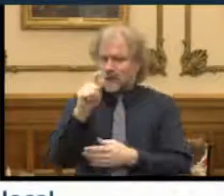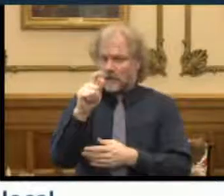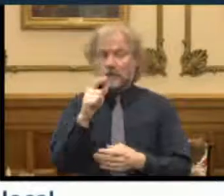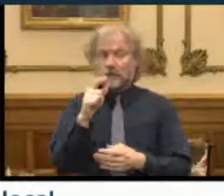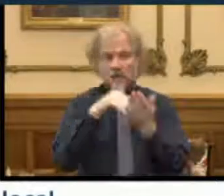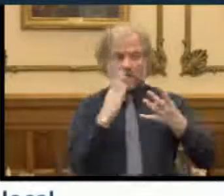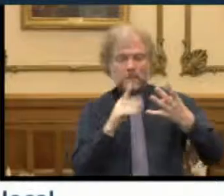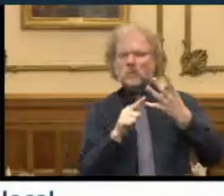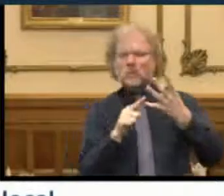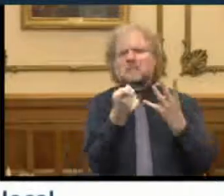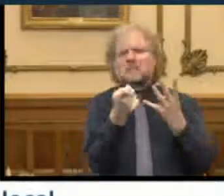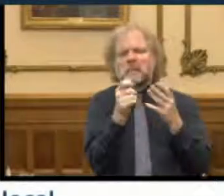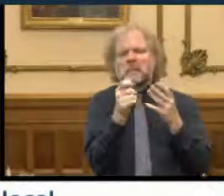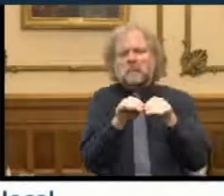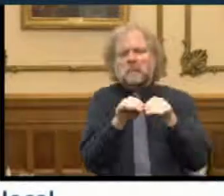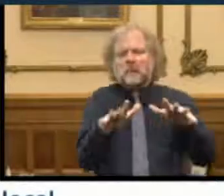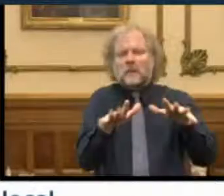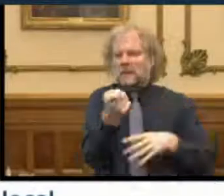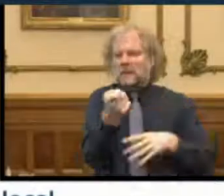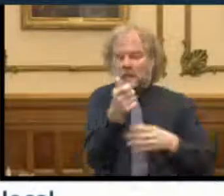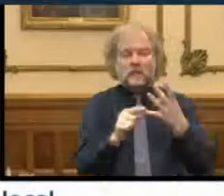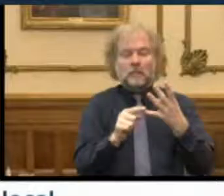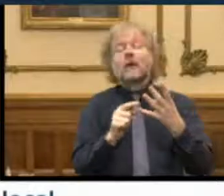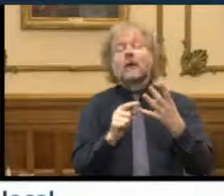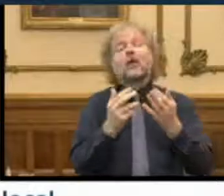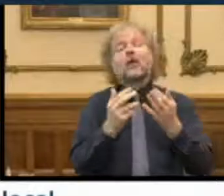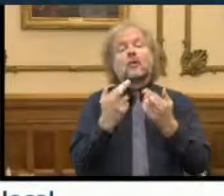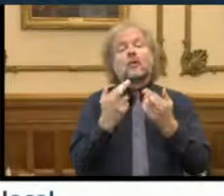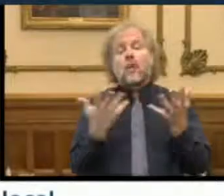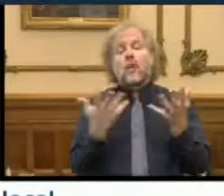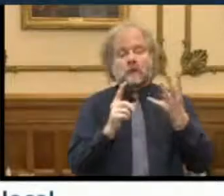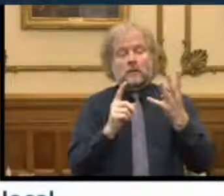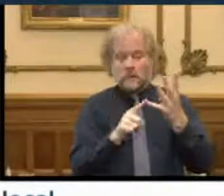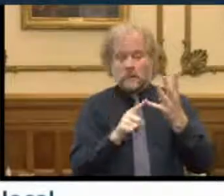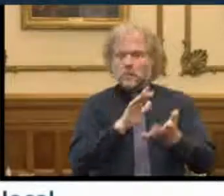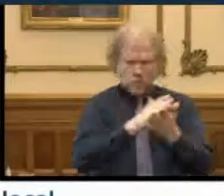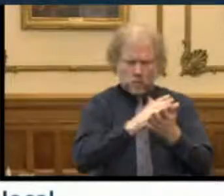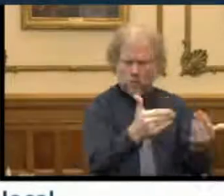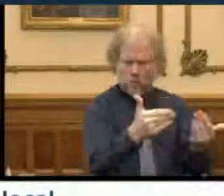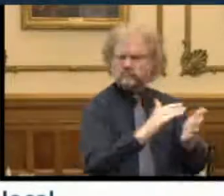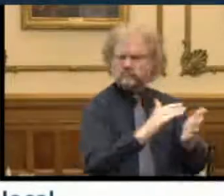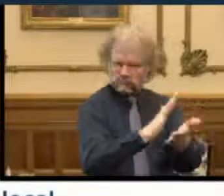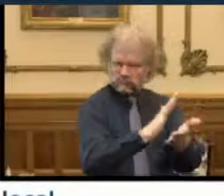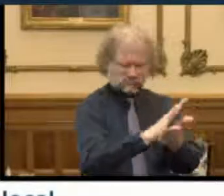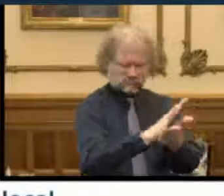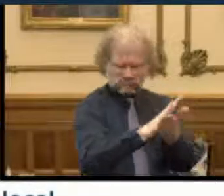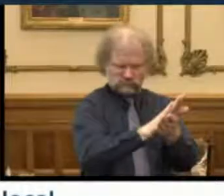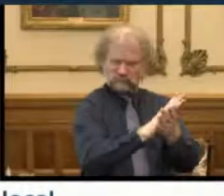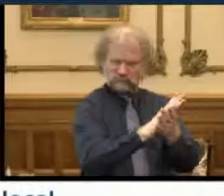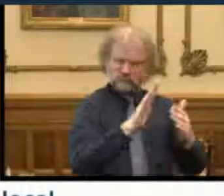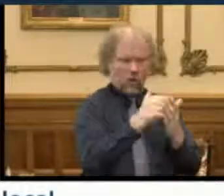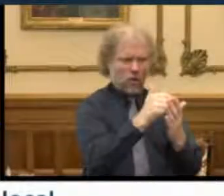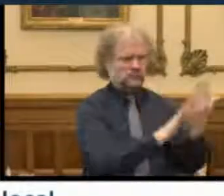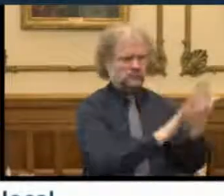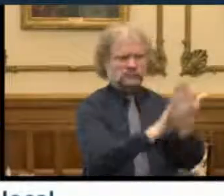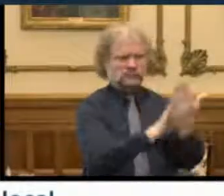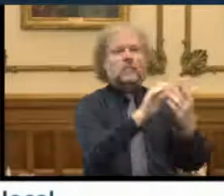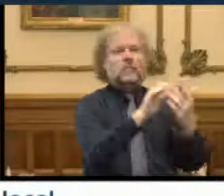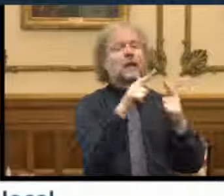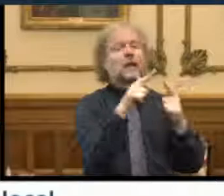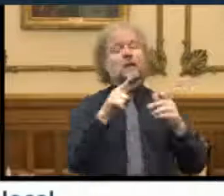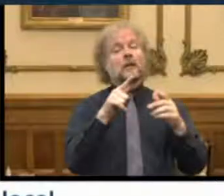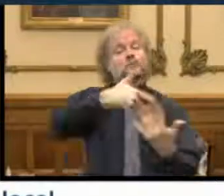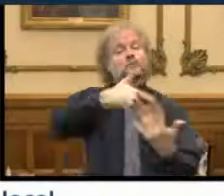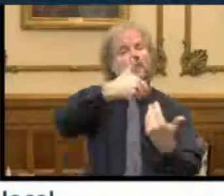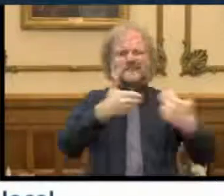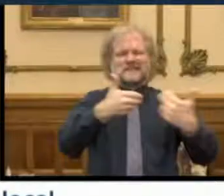indicates minimal community spread. The recommendations would be that schools operate all grades in person, but limit activities where social